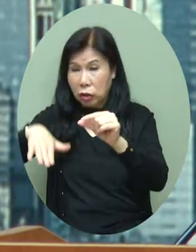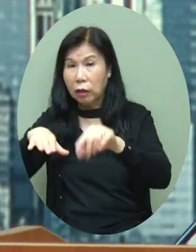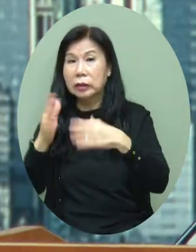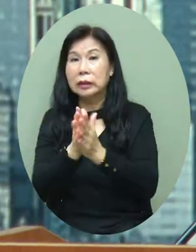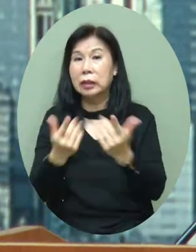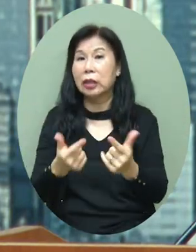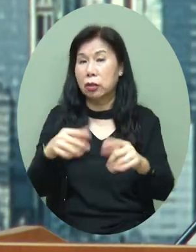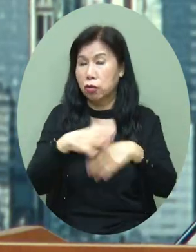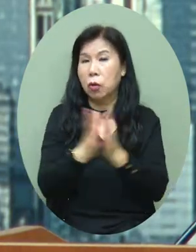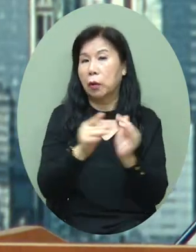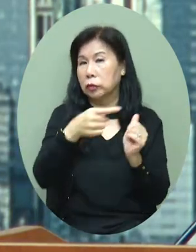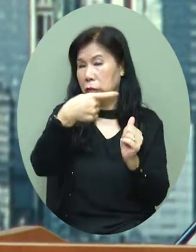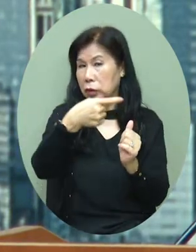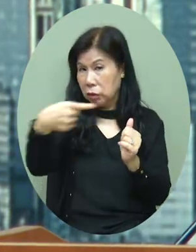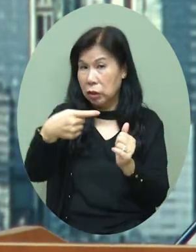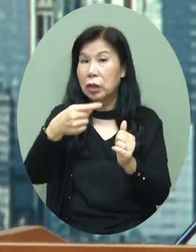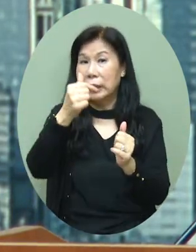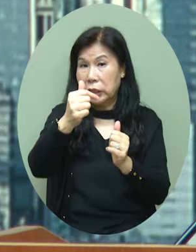all ranks in fighting the epidemic.